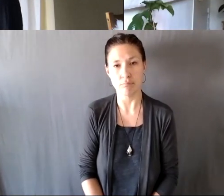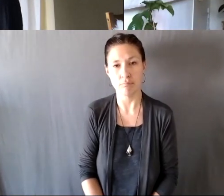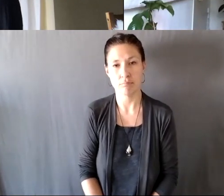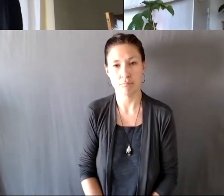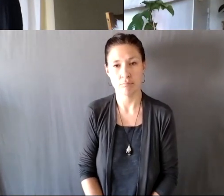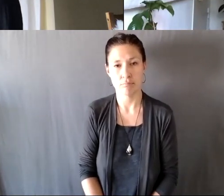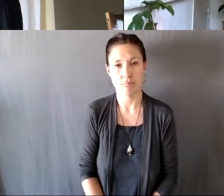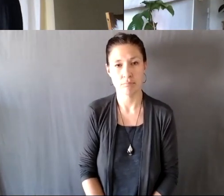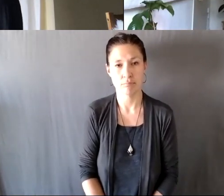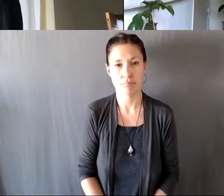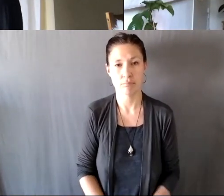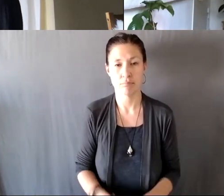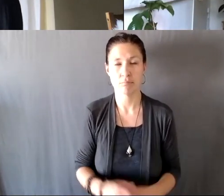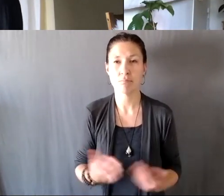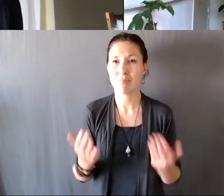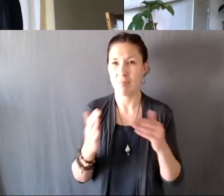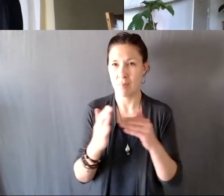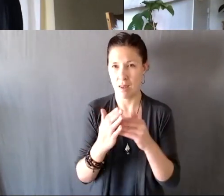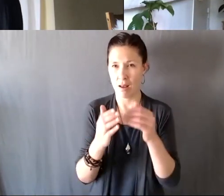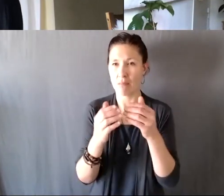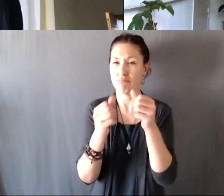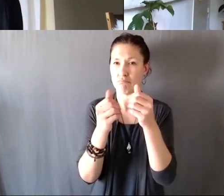The hands return